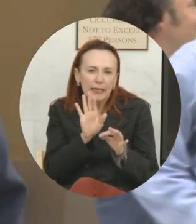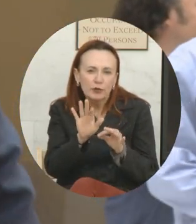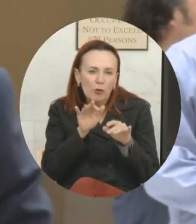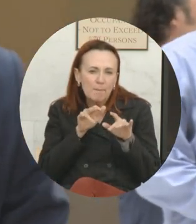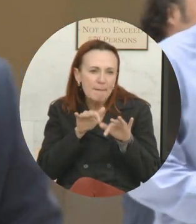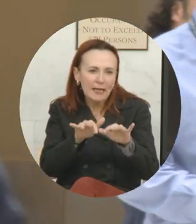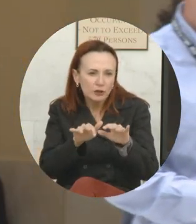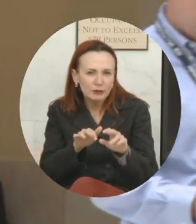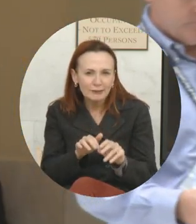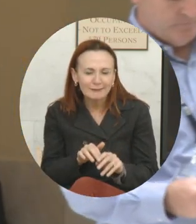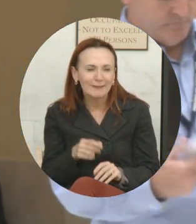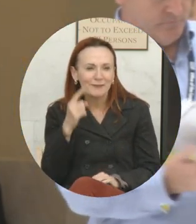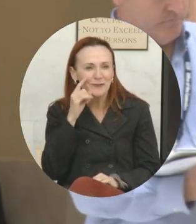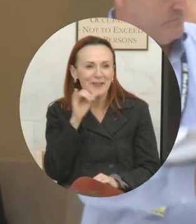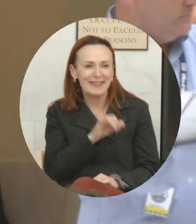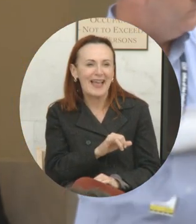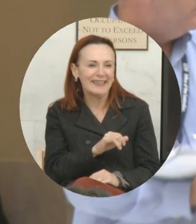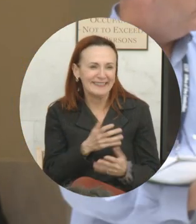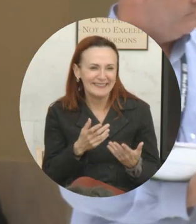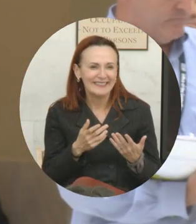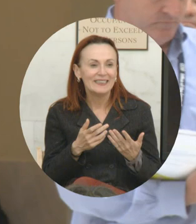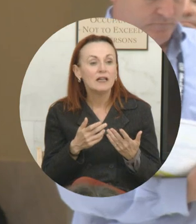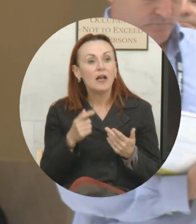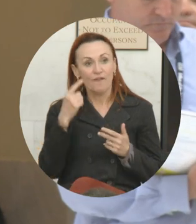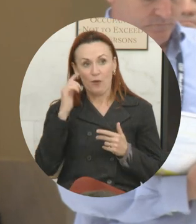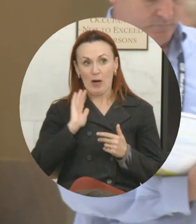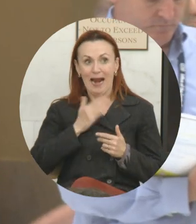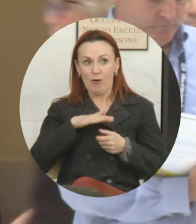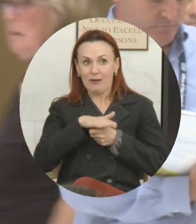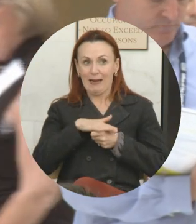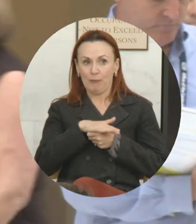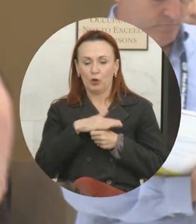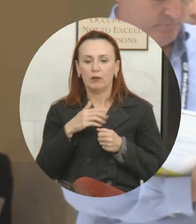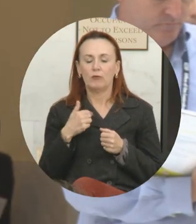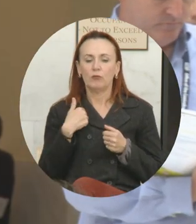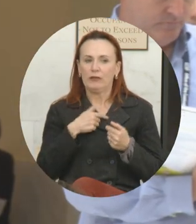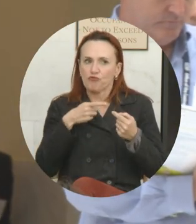the things that we struggle with in our neighborhood is